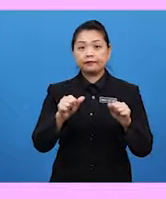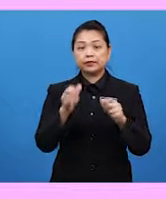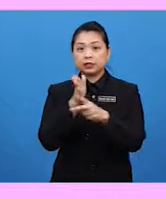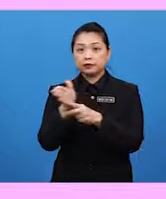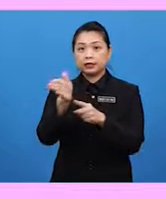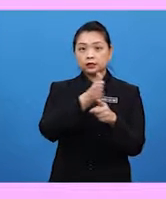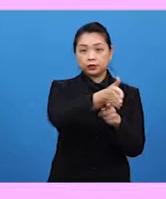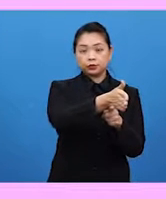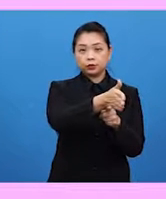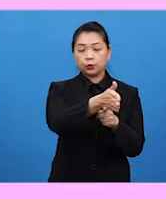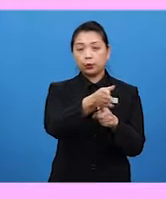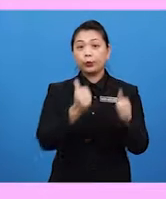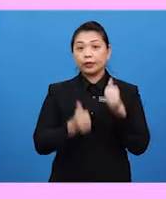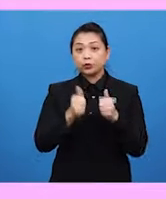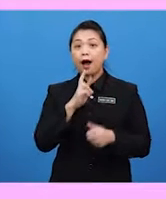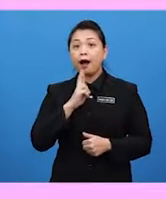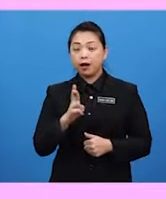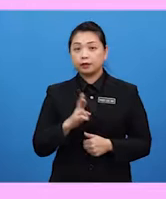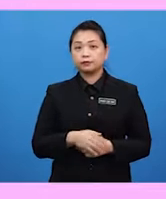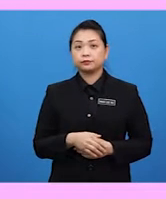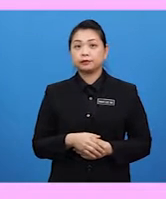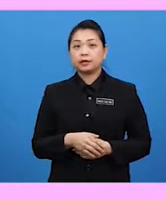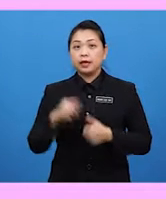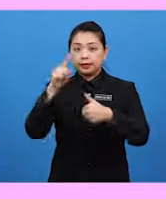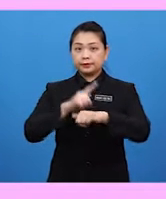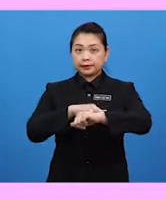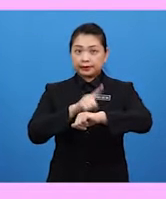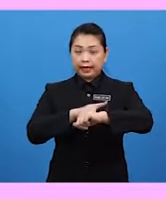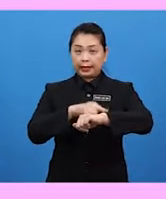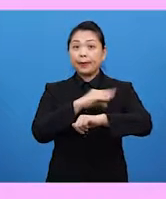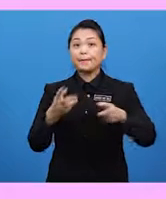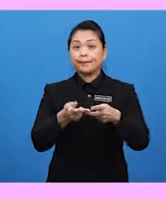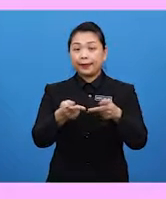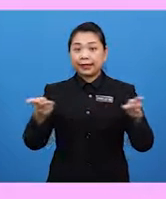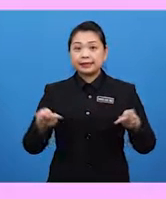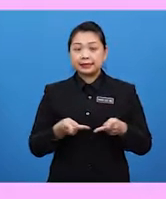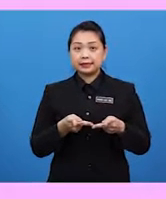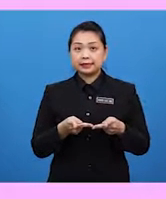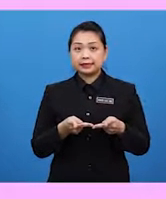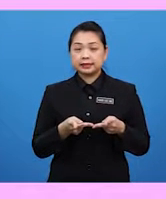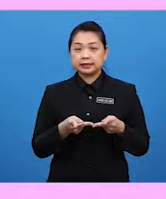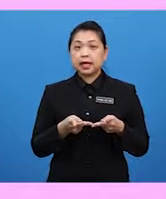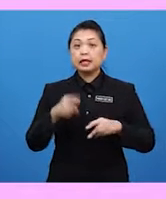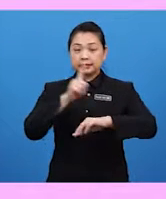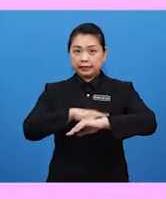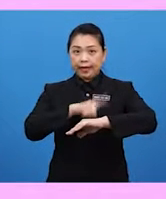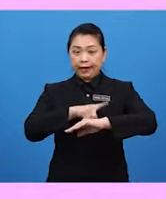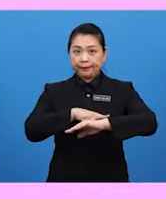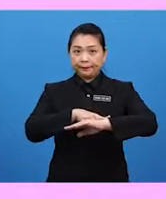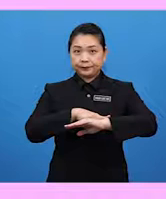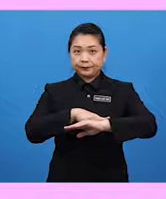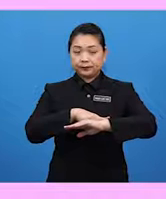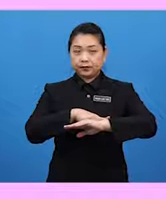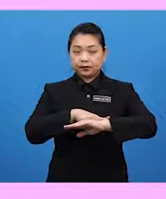2 parts, which are time and place. The time setting of this